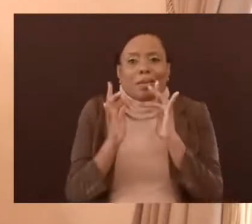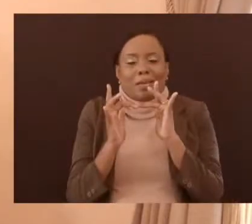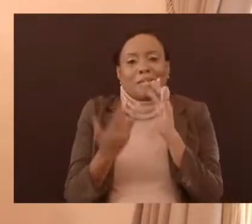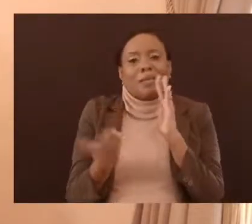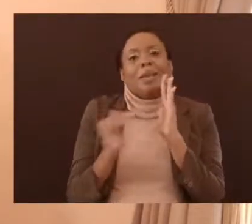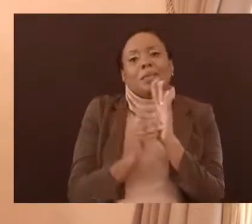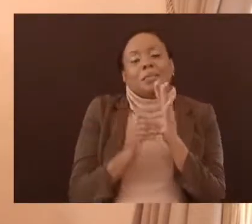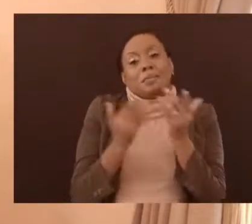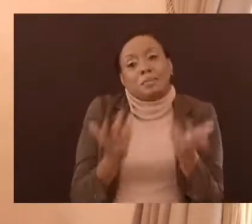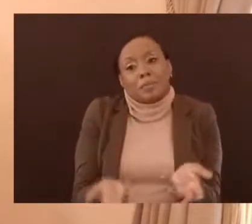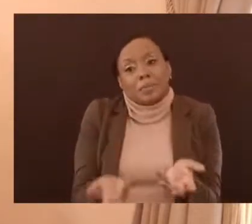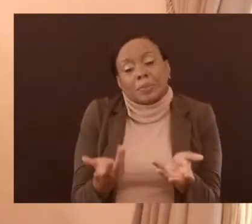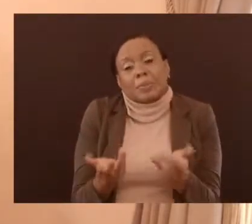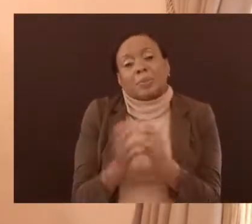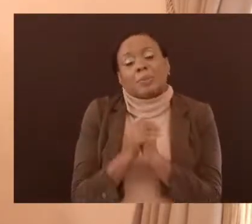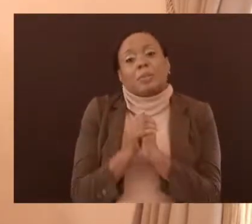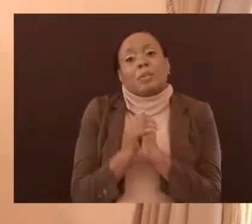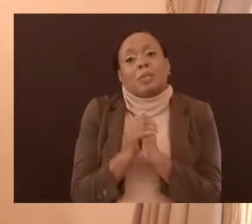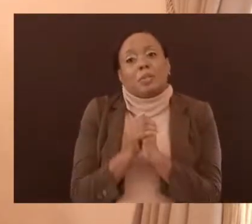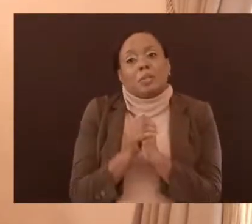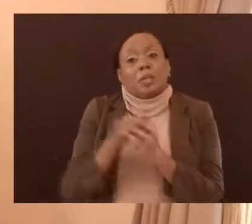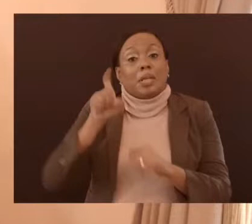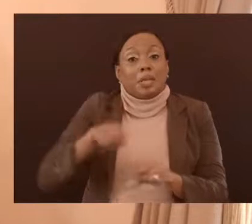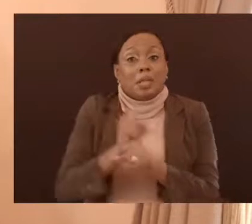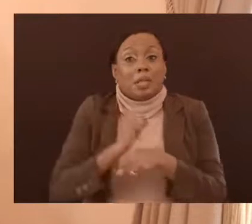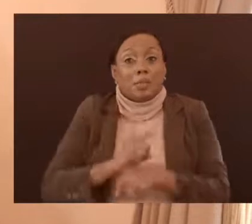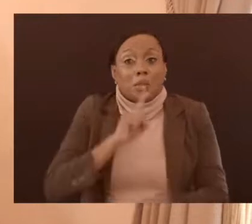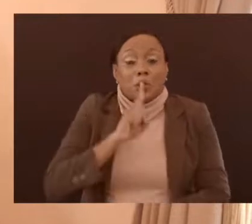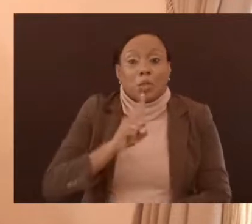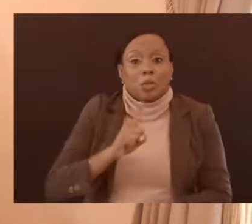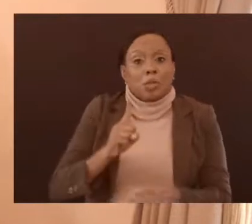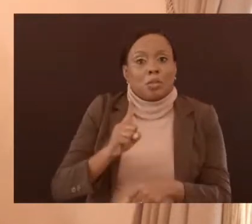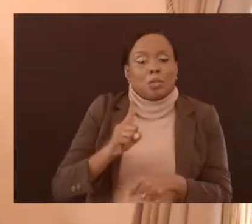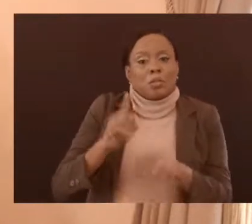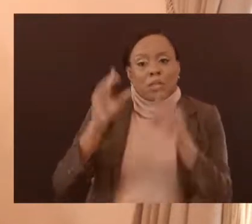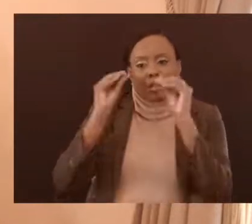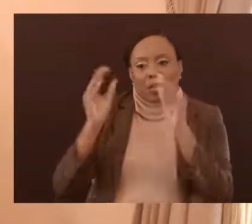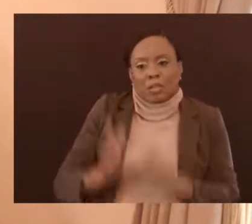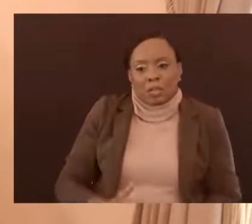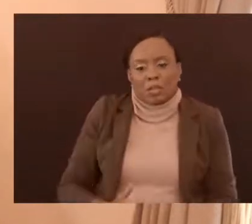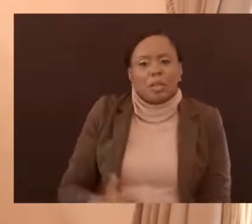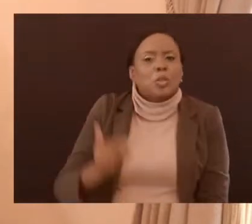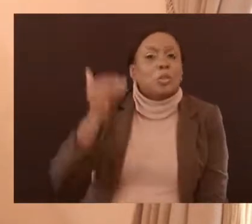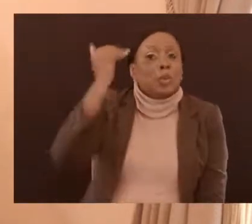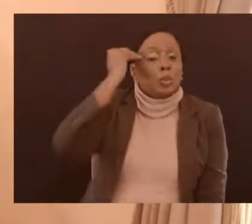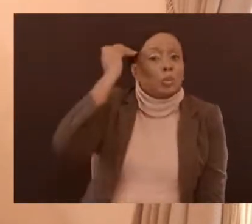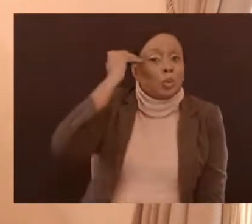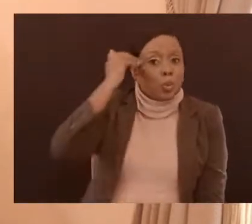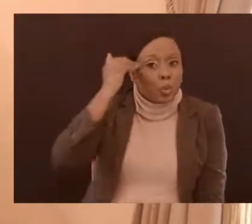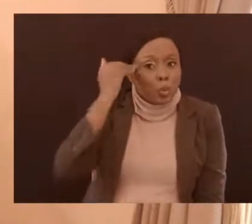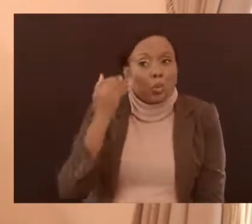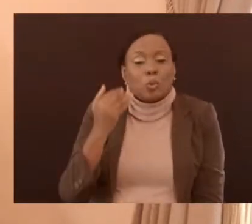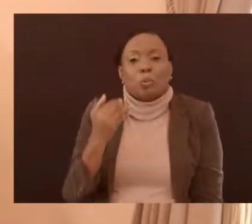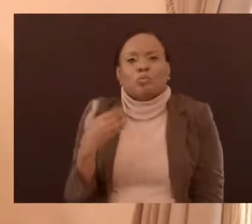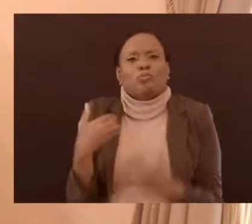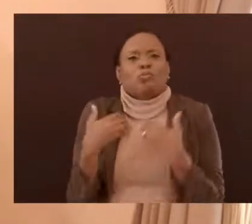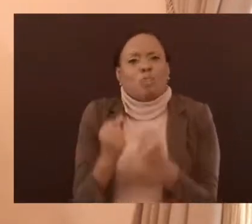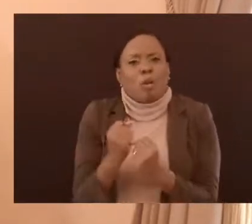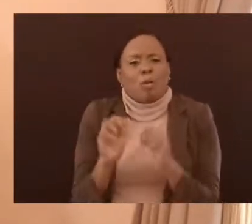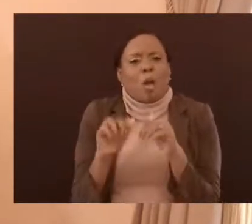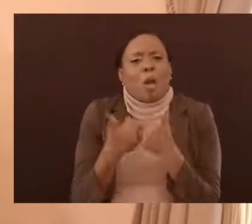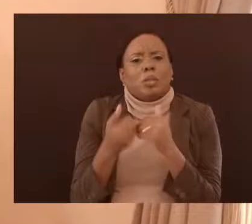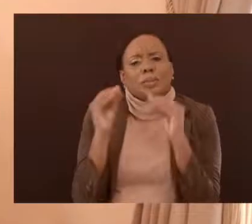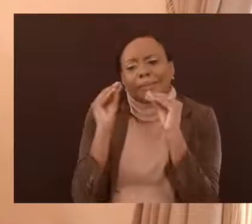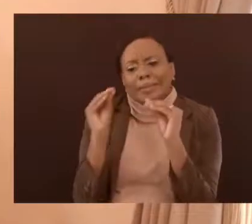And obviously, we need to make sure that our teachers are competent to deliver in the online environment. In